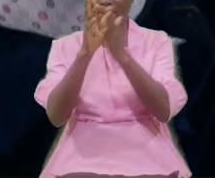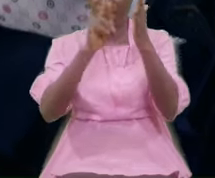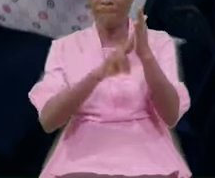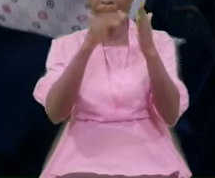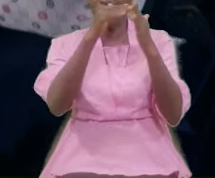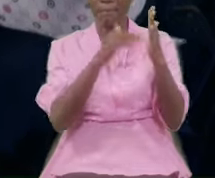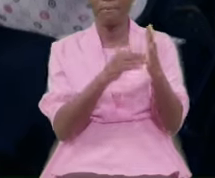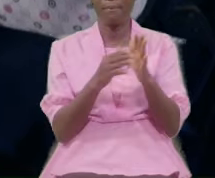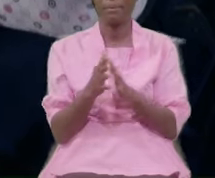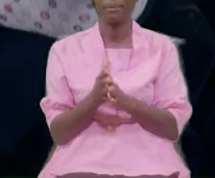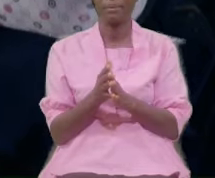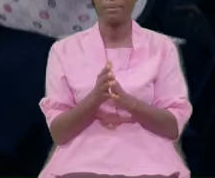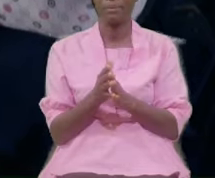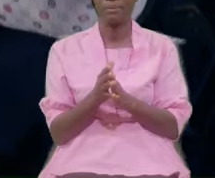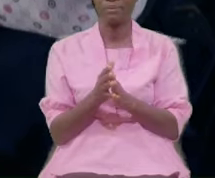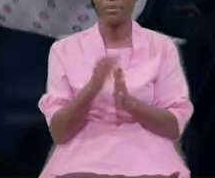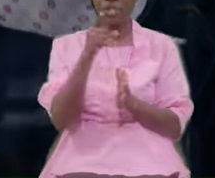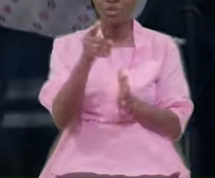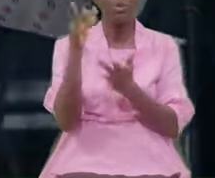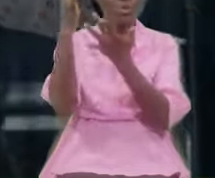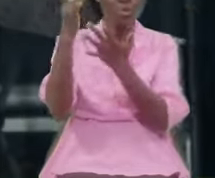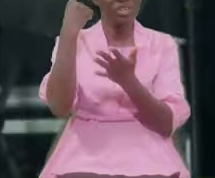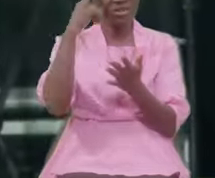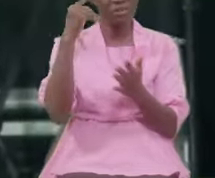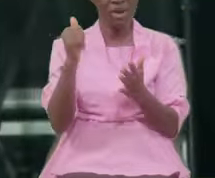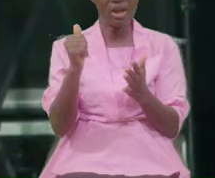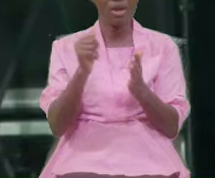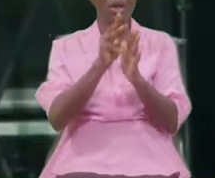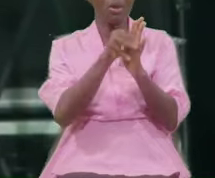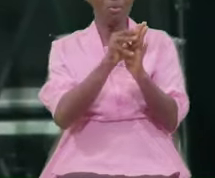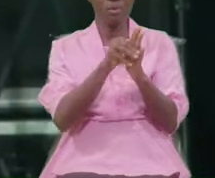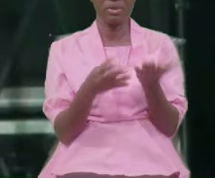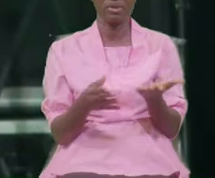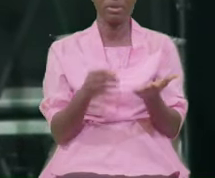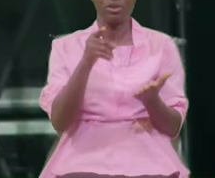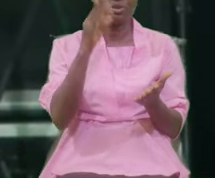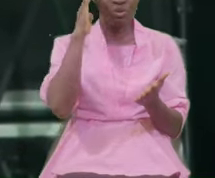petition for a before you